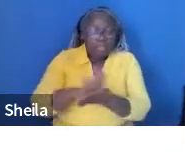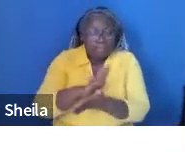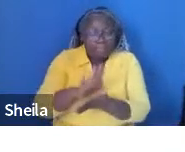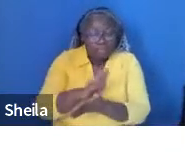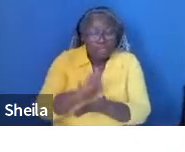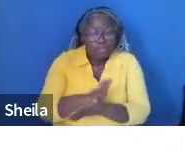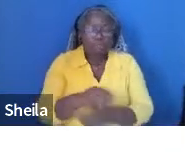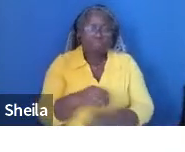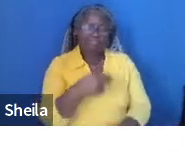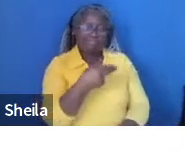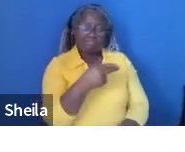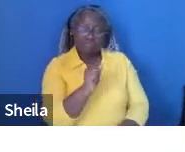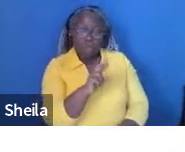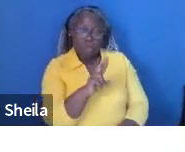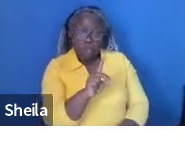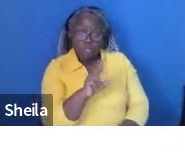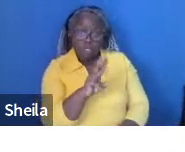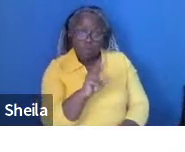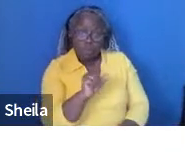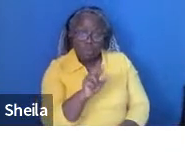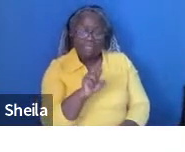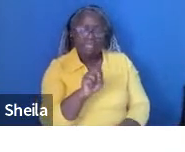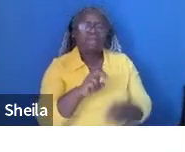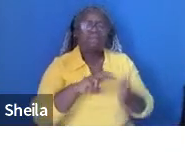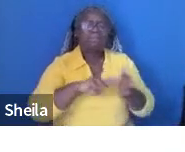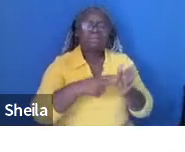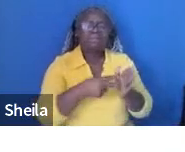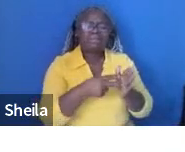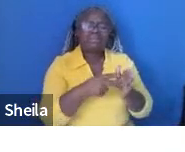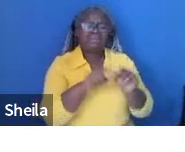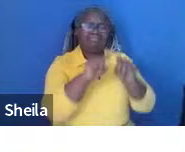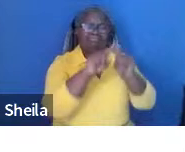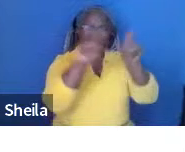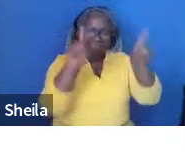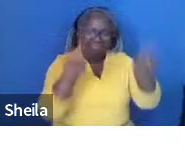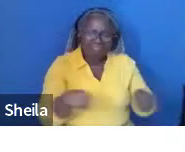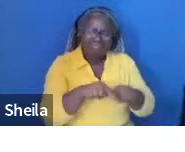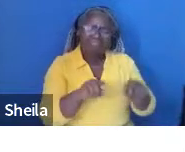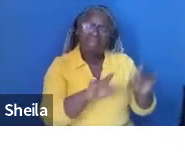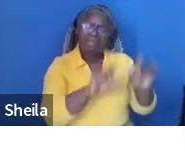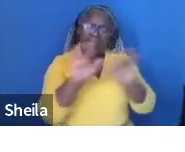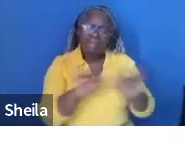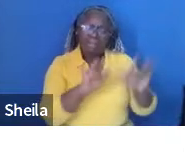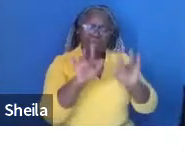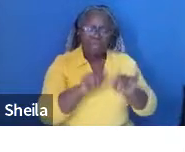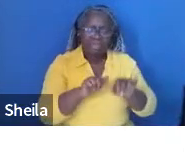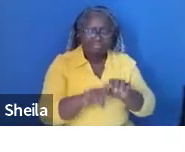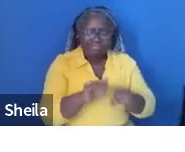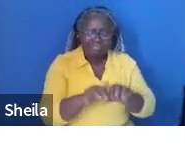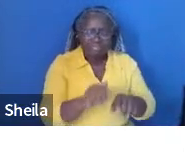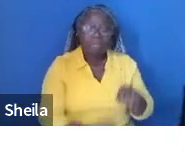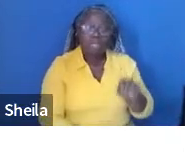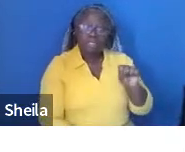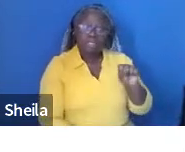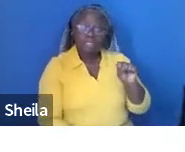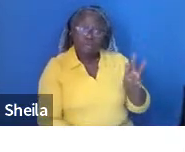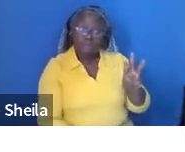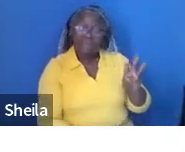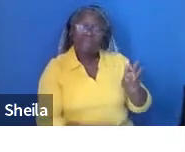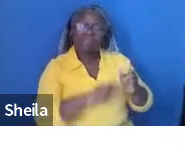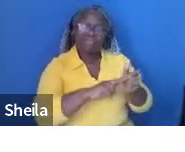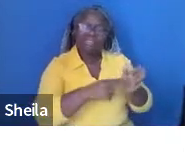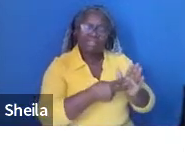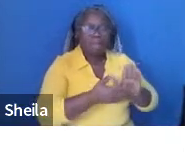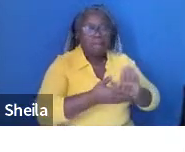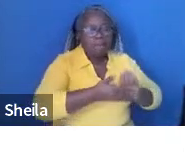and computers. Software includes applications and operating systems. And support documentation and services